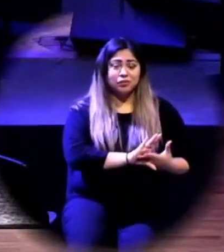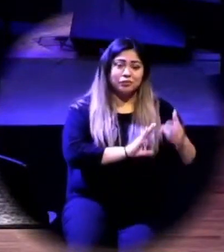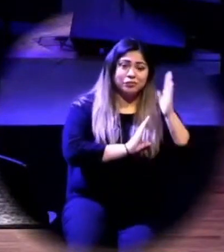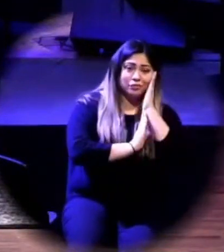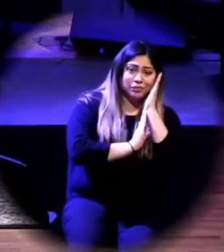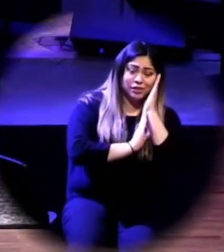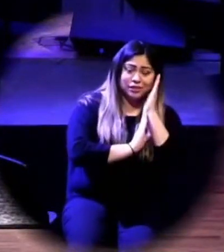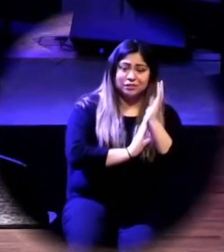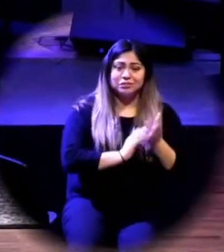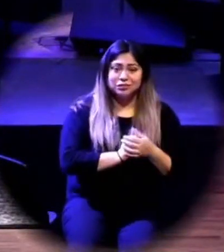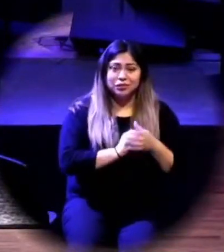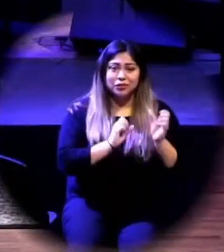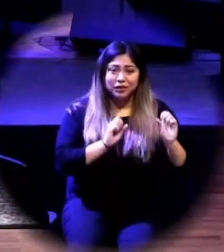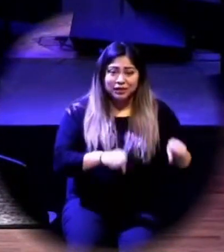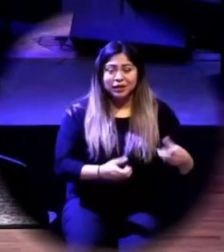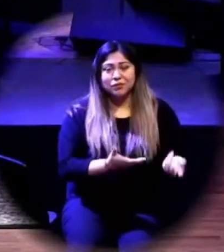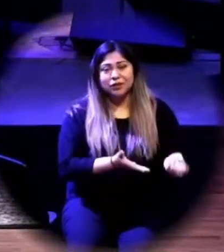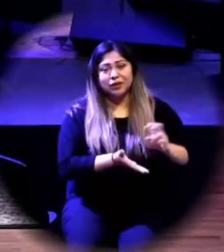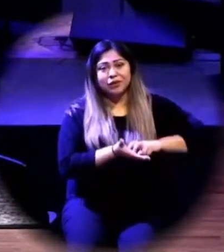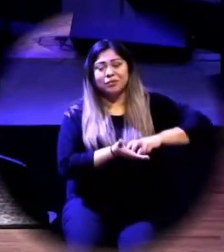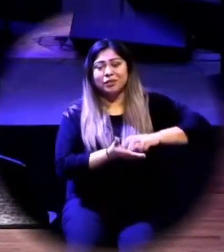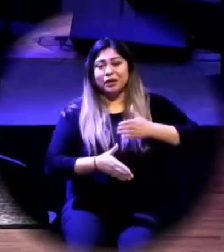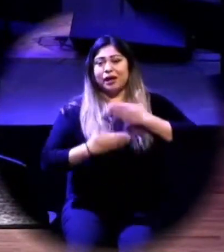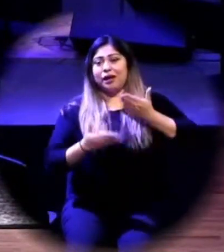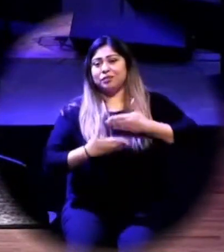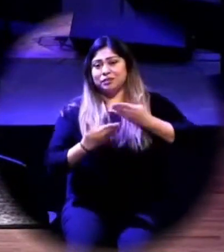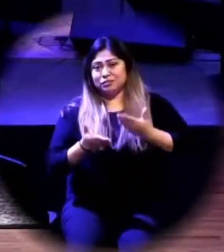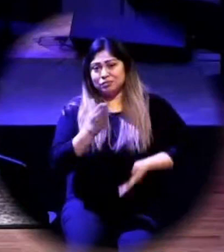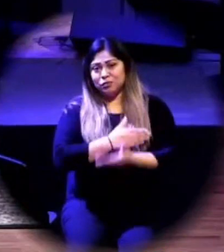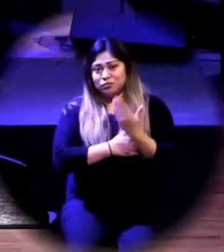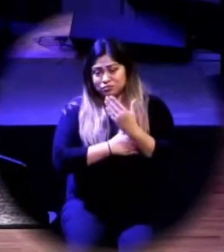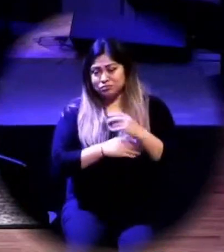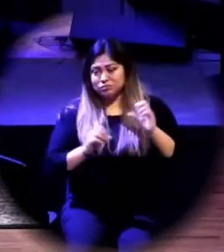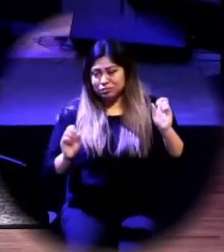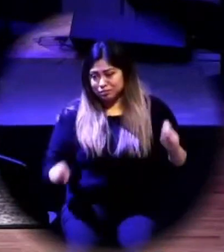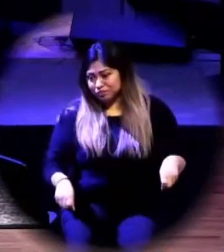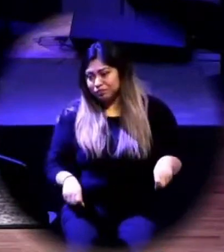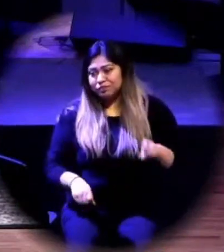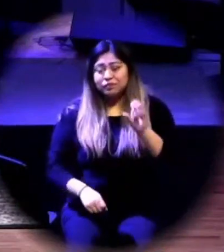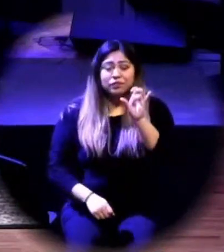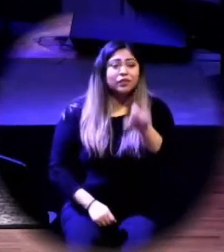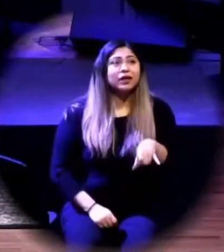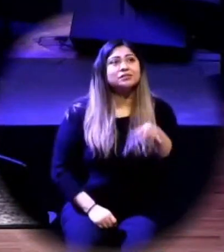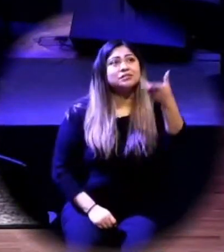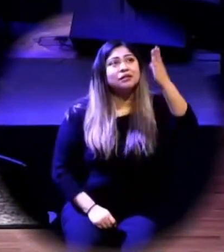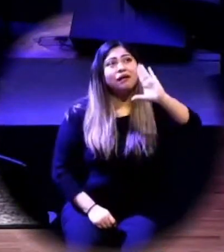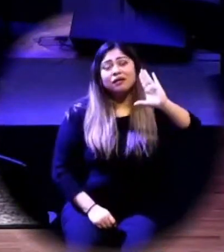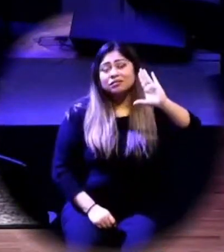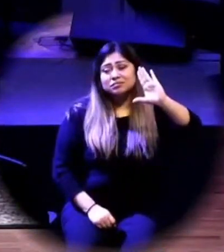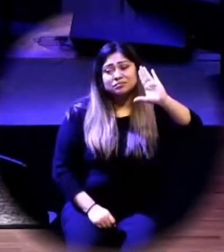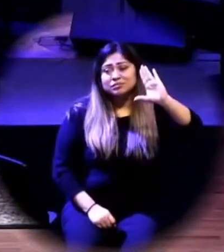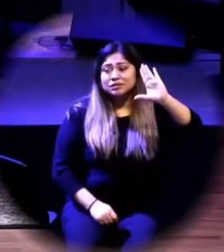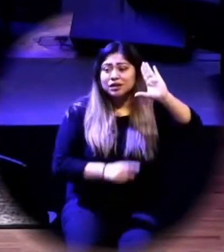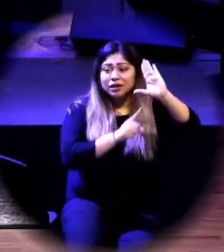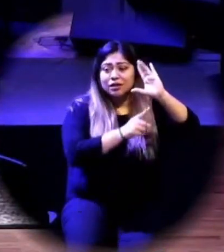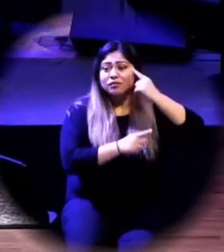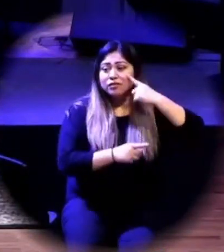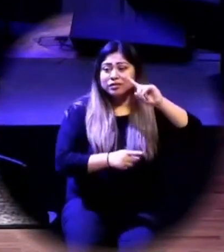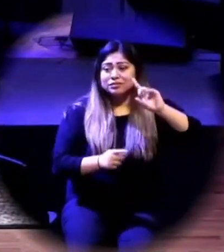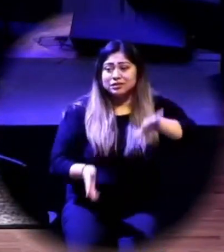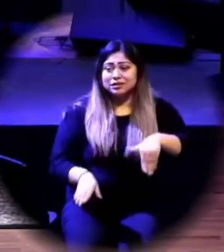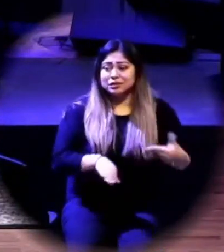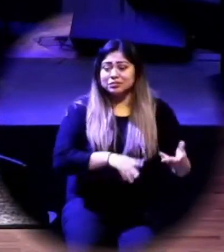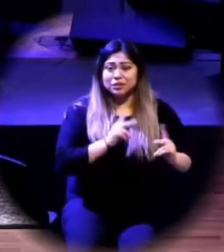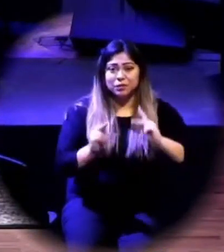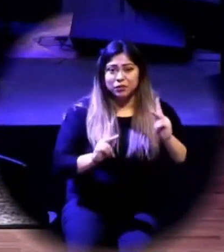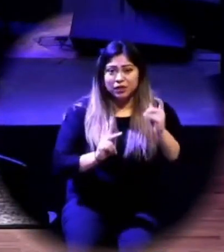happy and ready to go in the morning. Friends, that is the picture of God's grace for the dying. Whether we resist it until